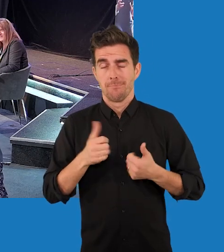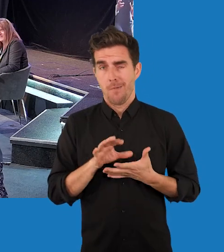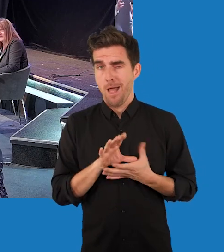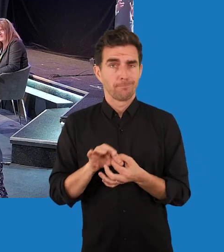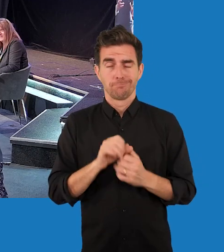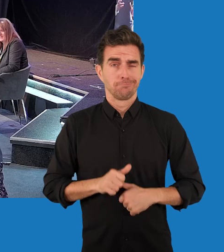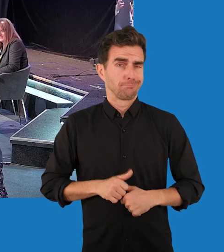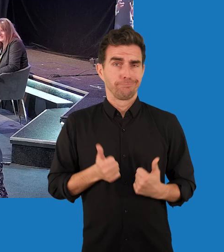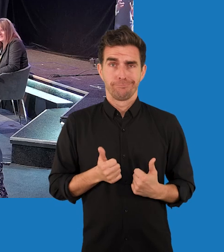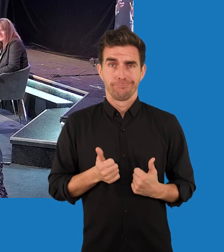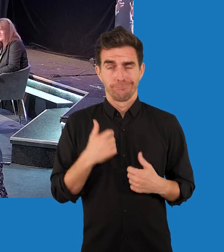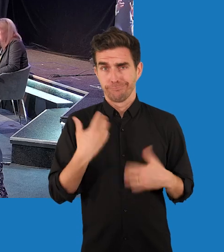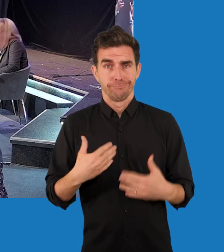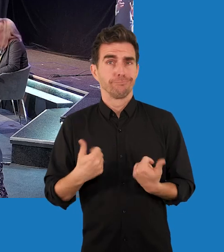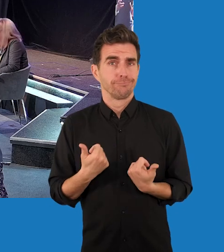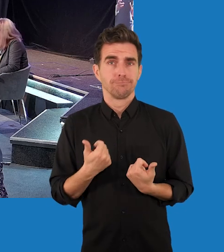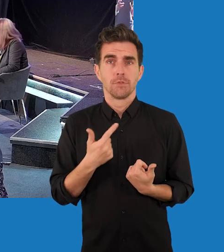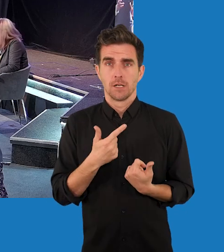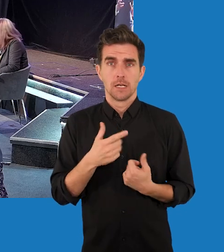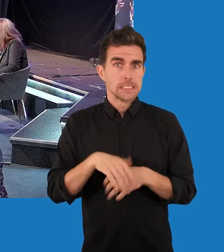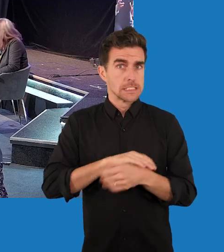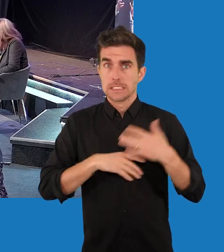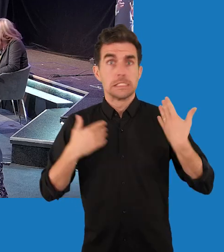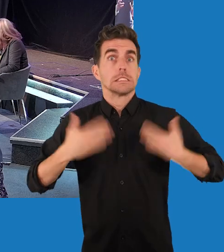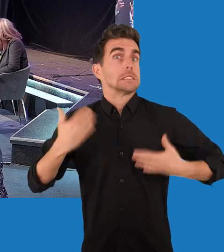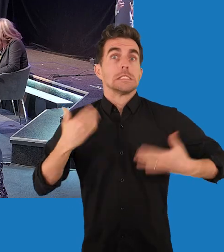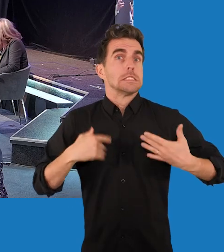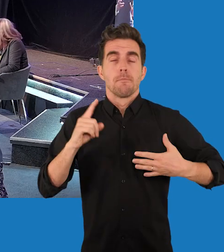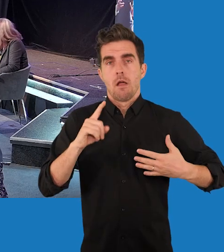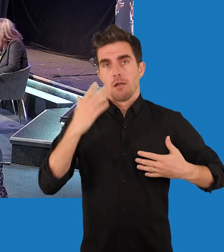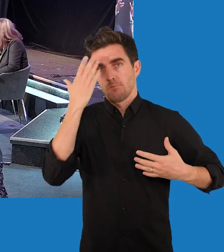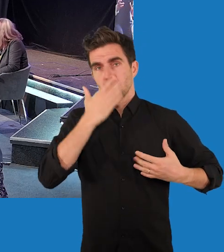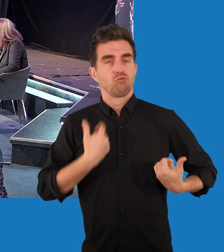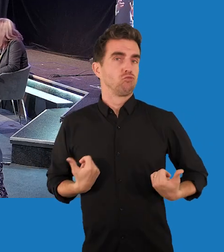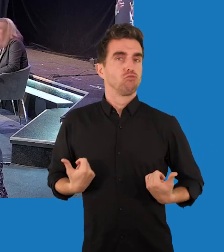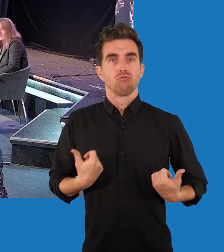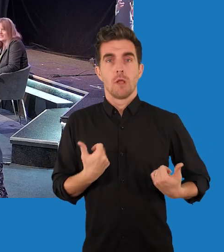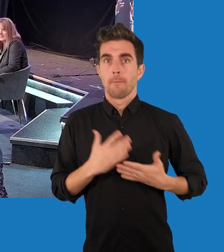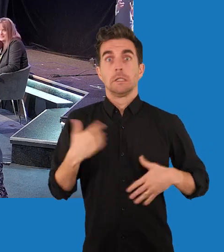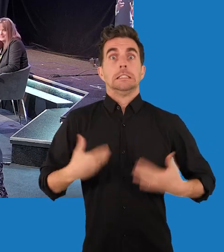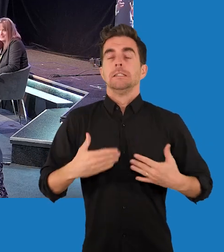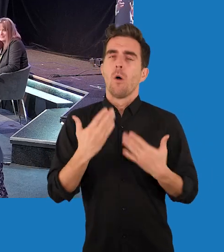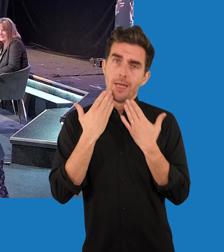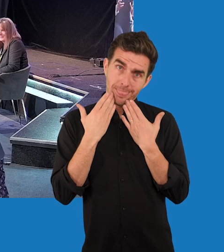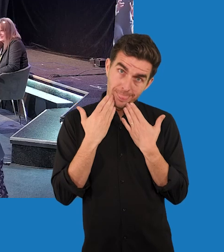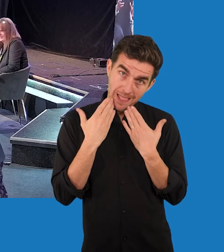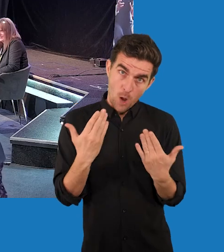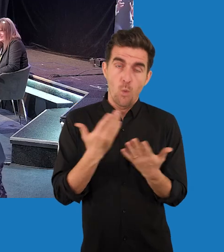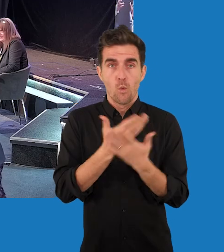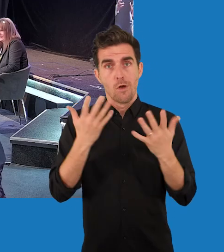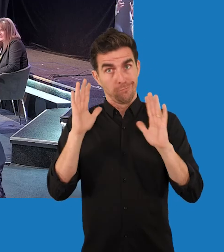all seamless, it all works really well. That's because they've been paddling like mad underneath.